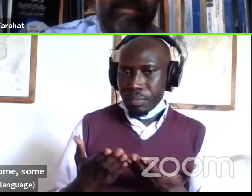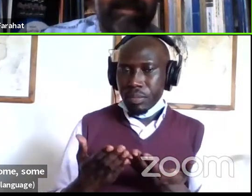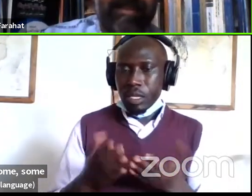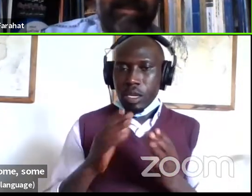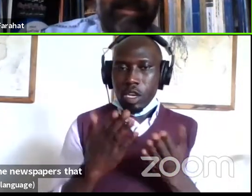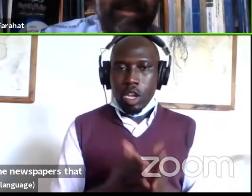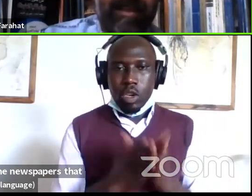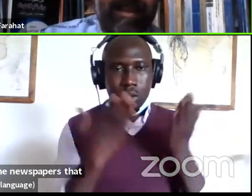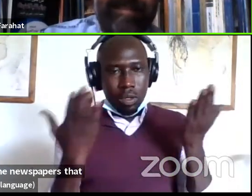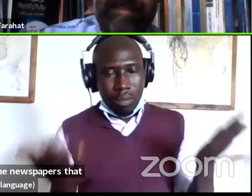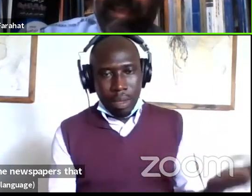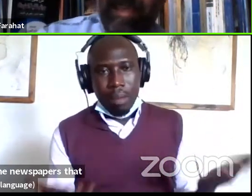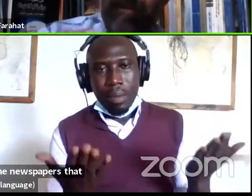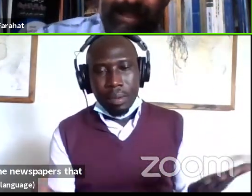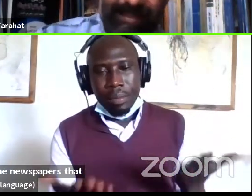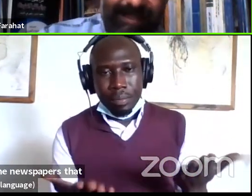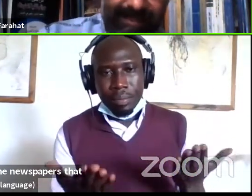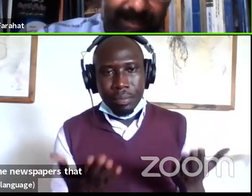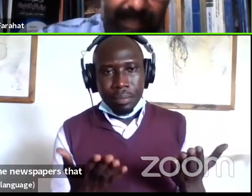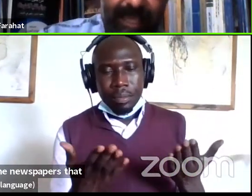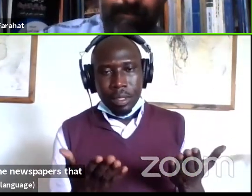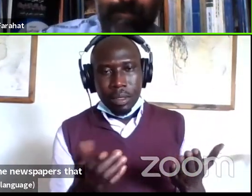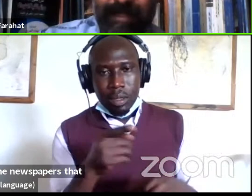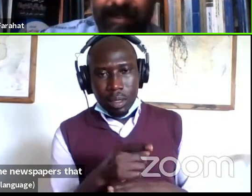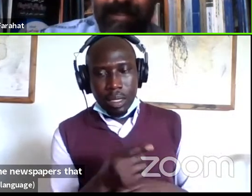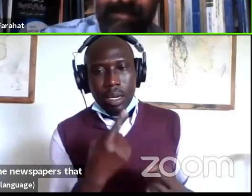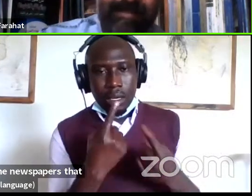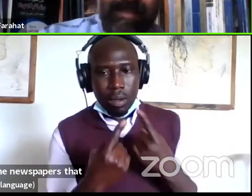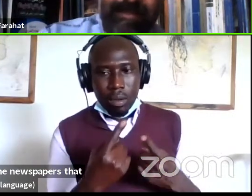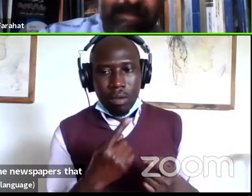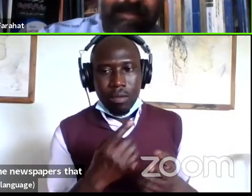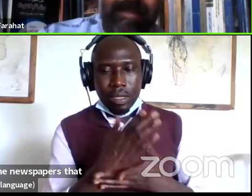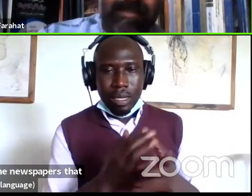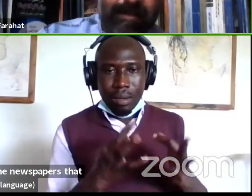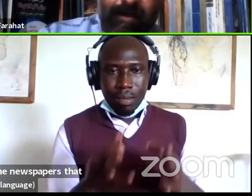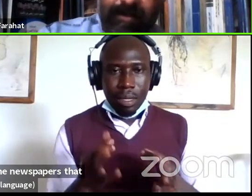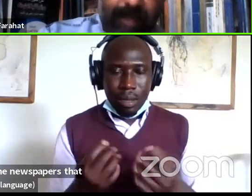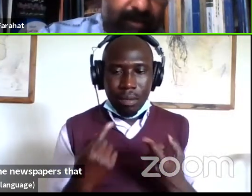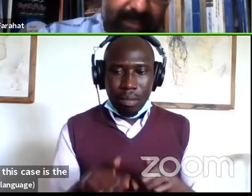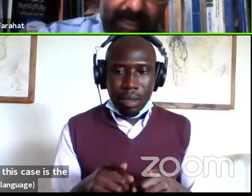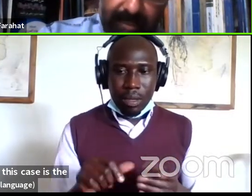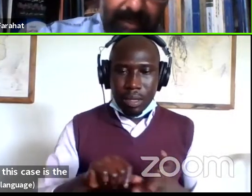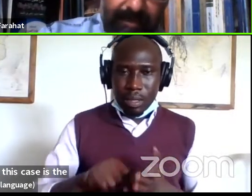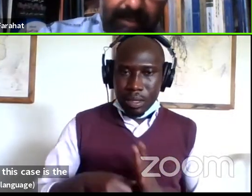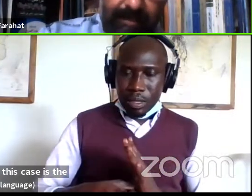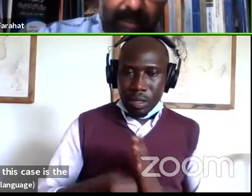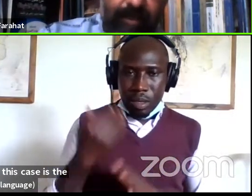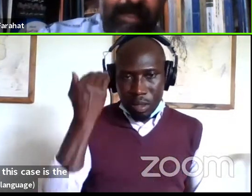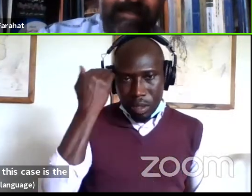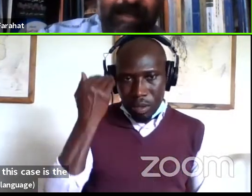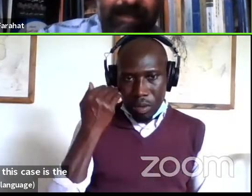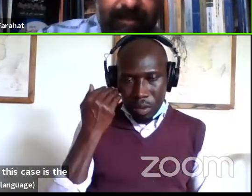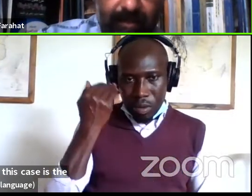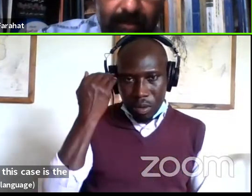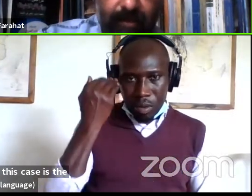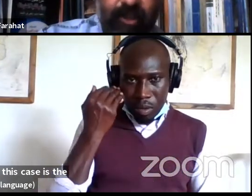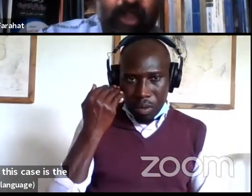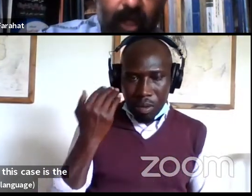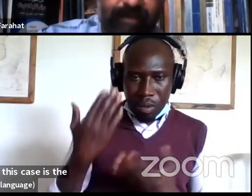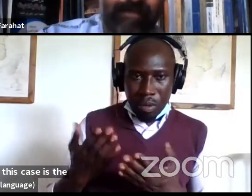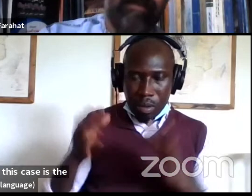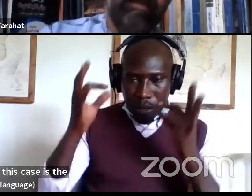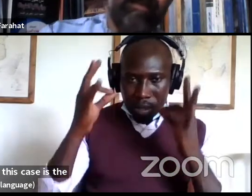newspapers that attack him or assault him. But these cases, the court or the court has decided